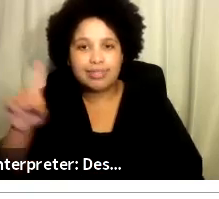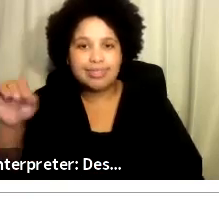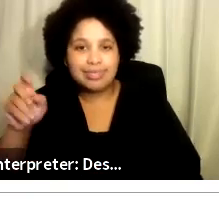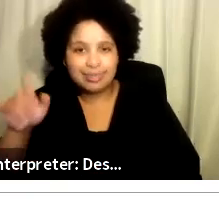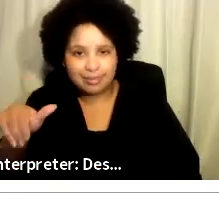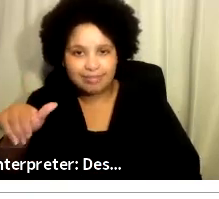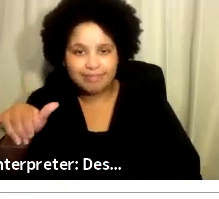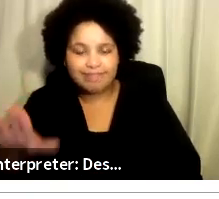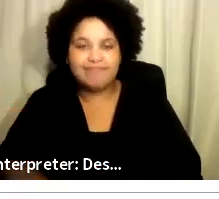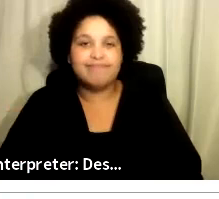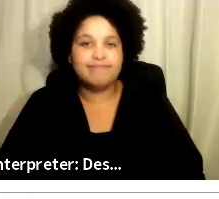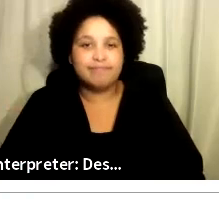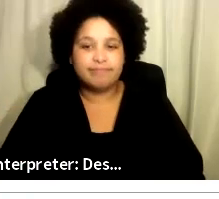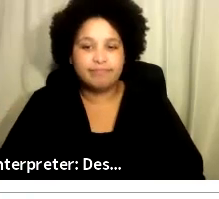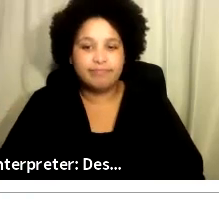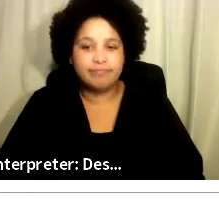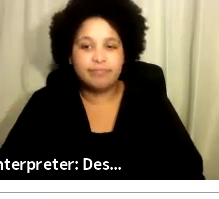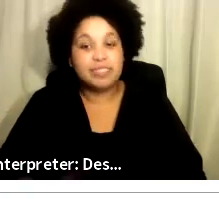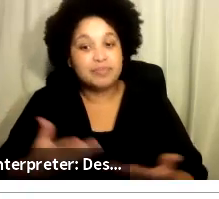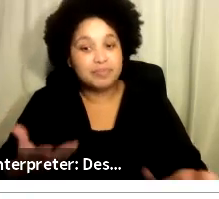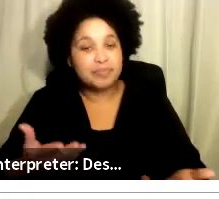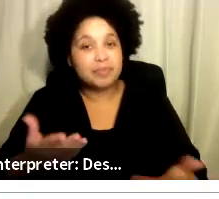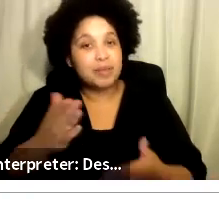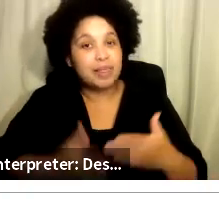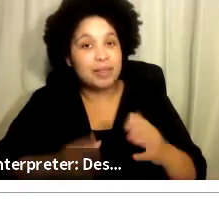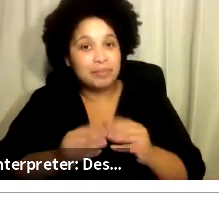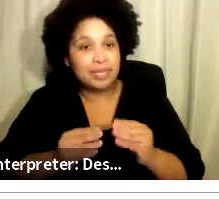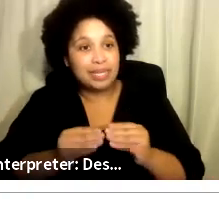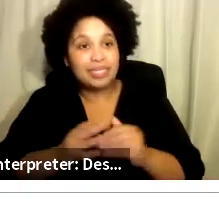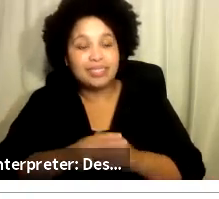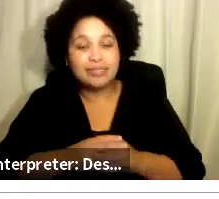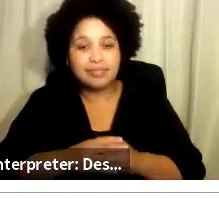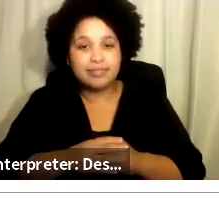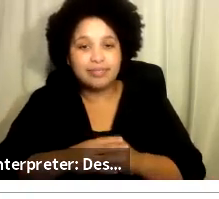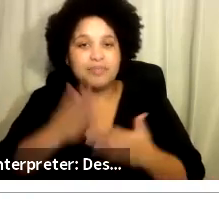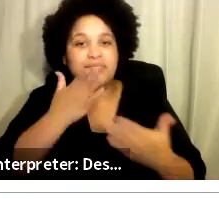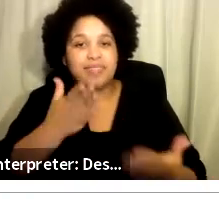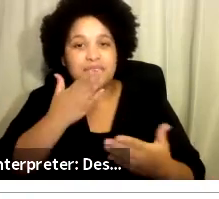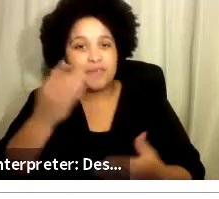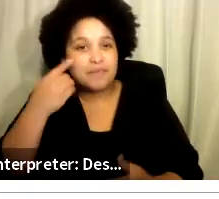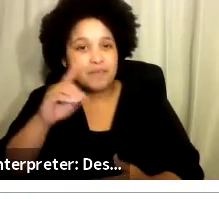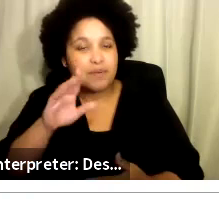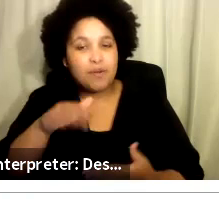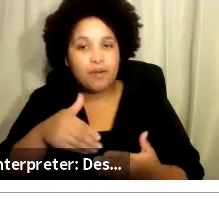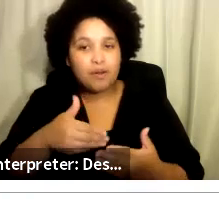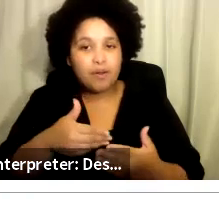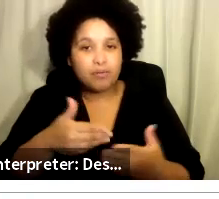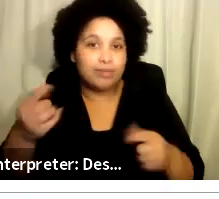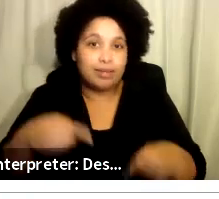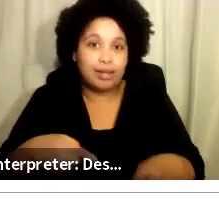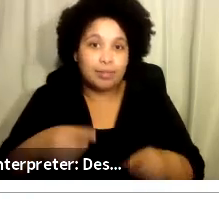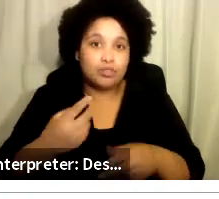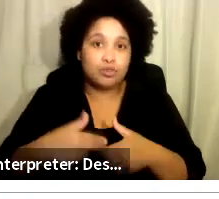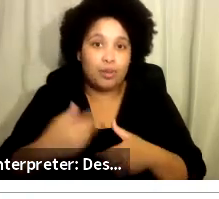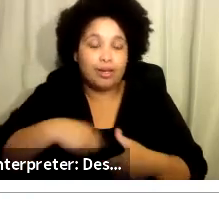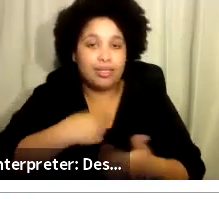well. So with that, we will conclude this meeting. And we thank you very much for being here today, and we